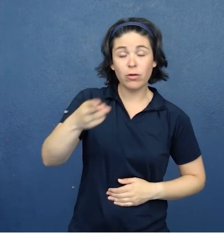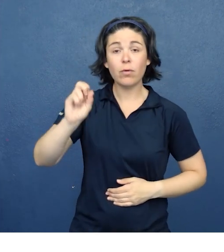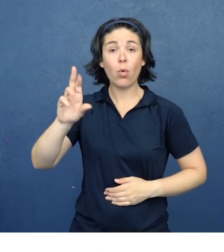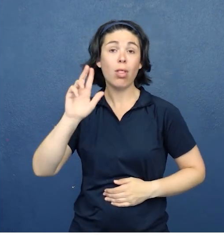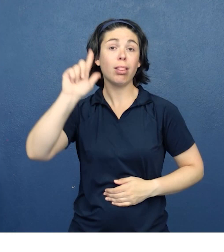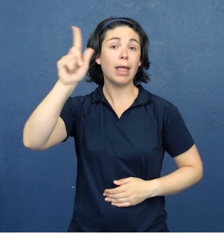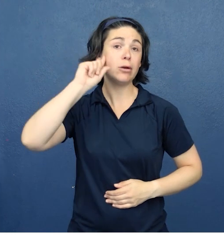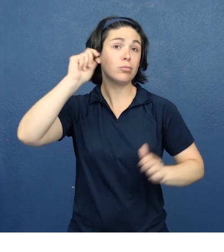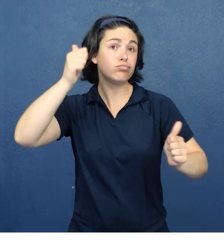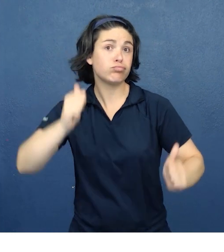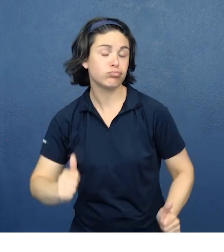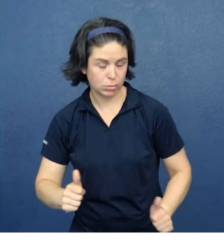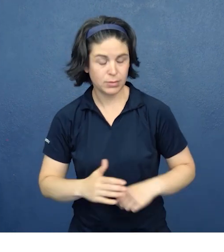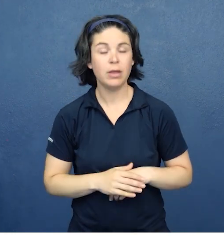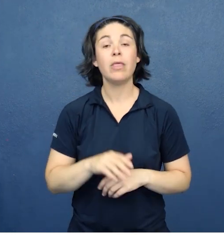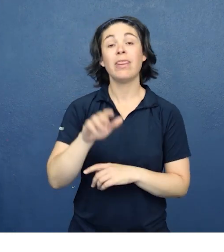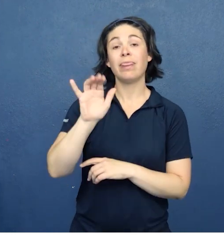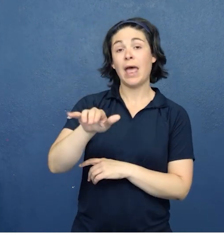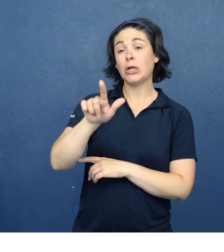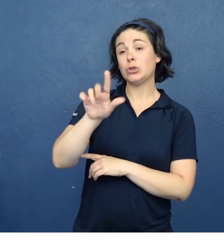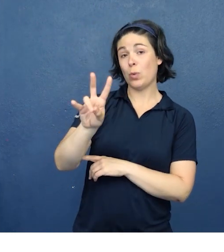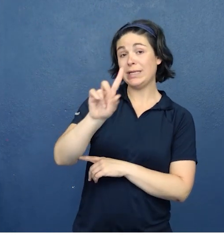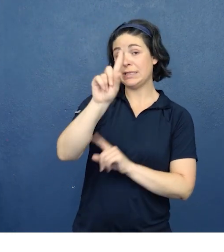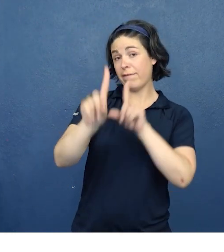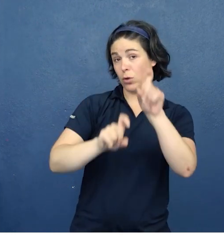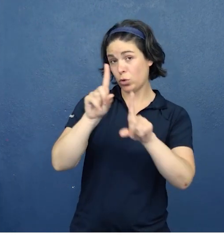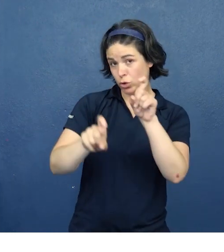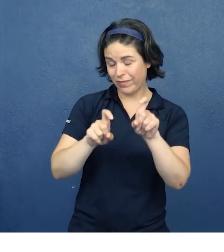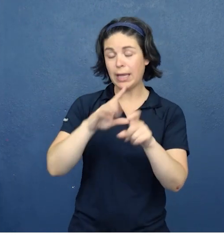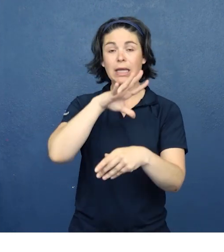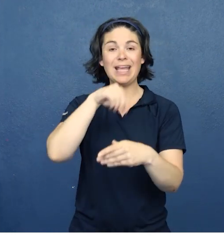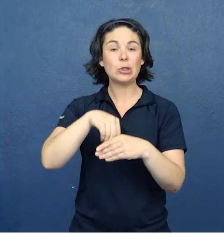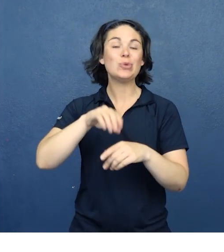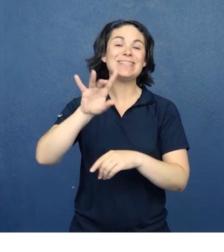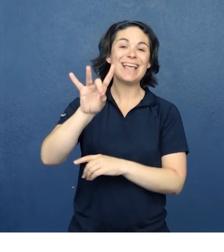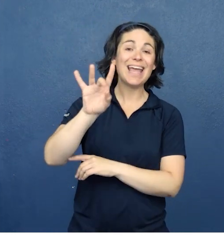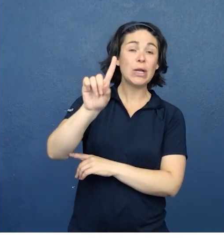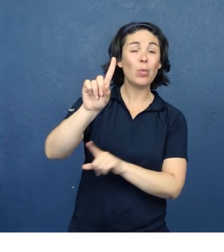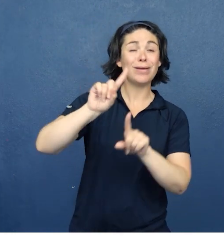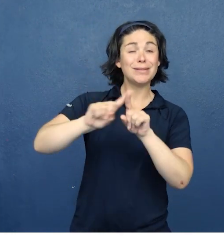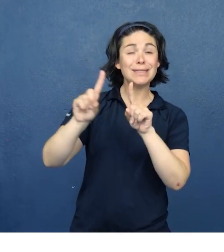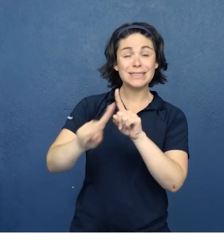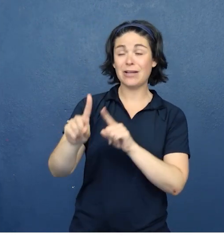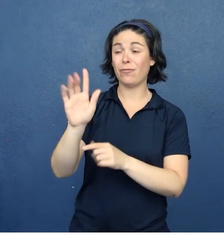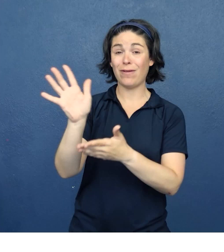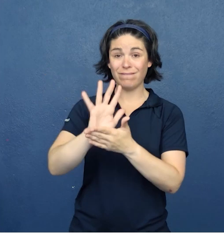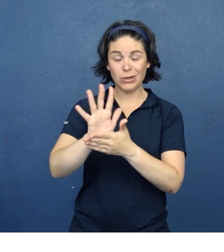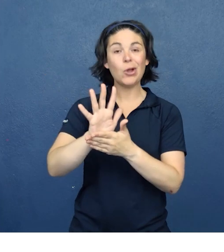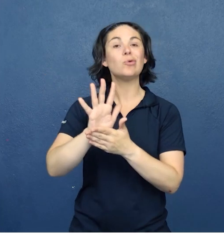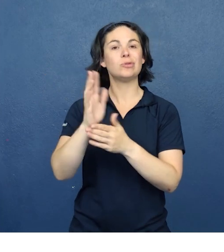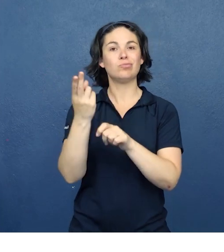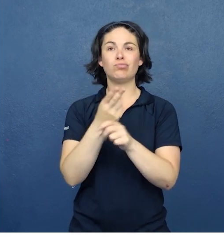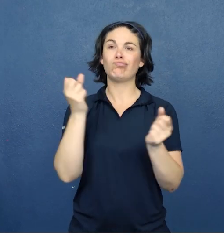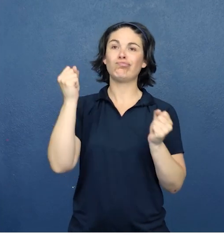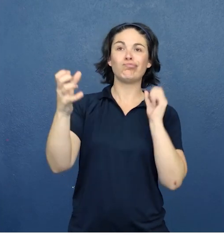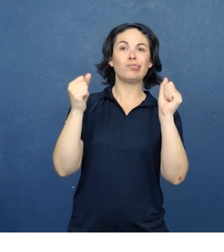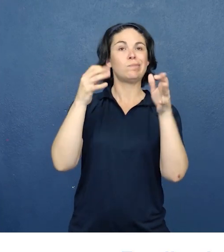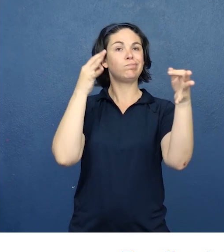late deafened communities, the 27-question survey contained 81 ASL